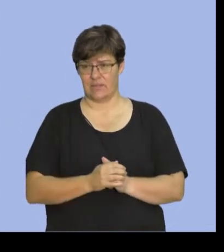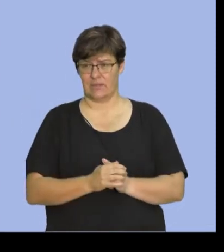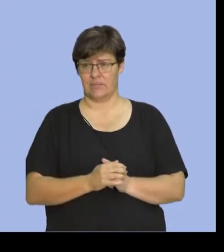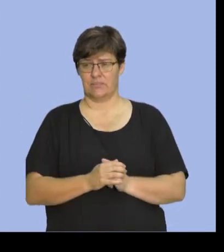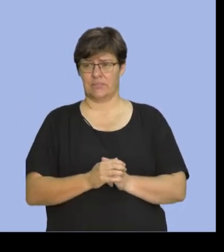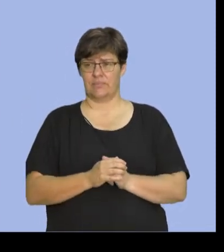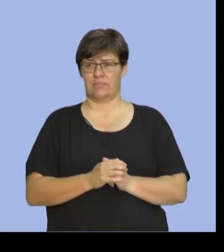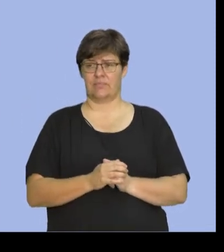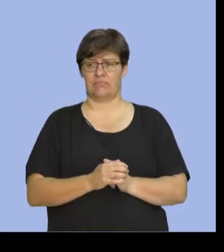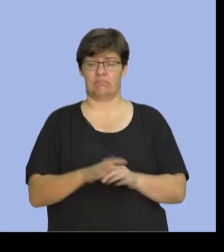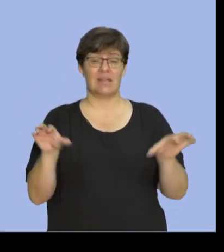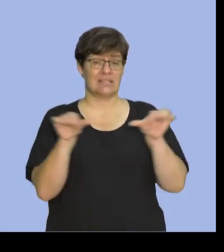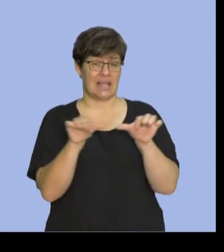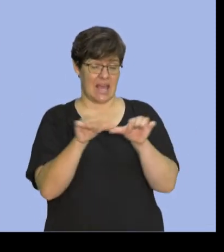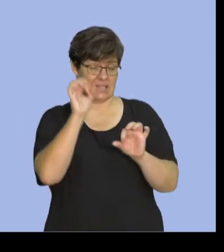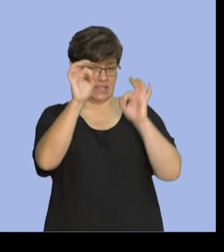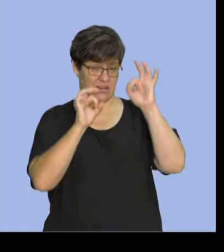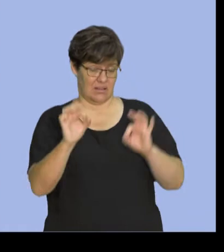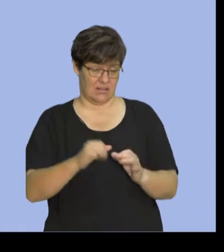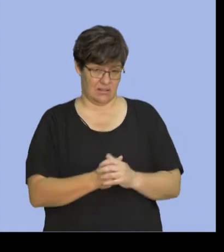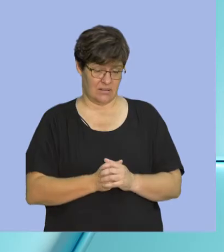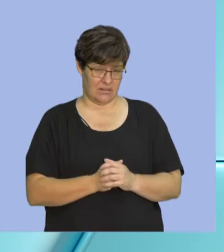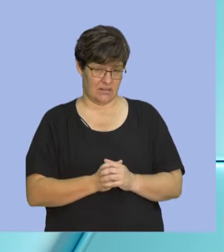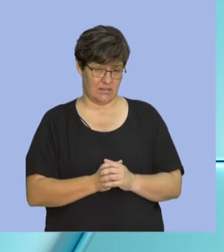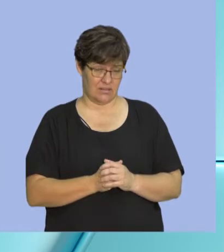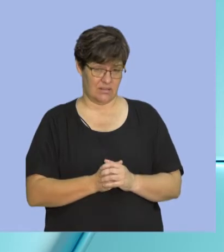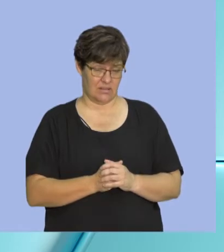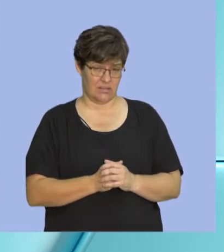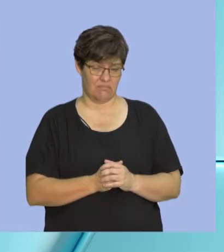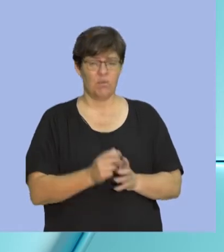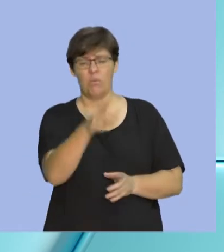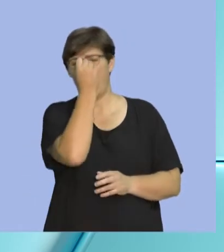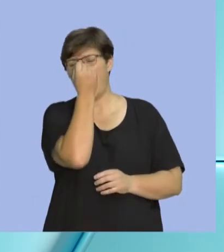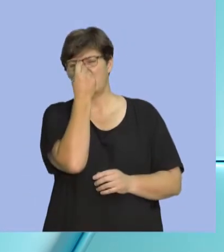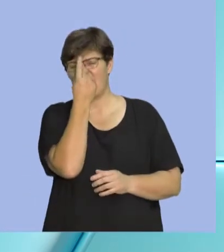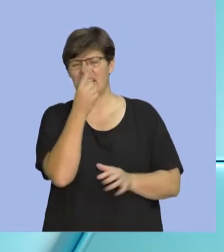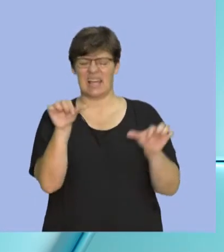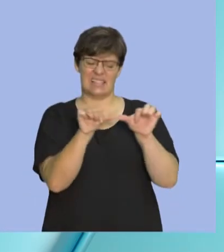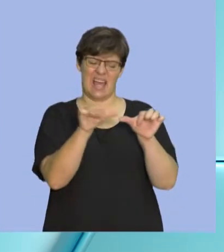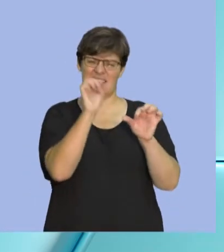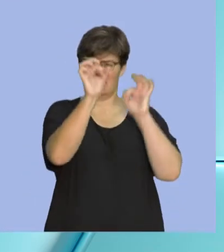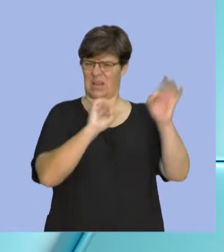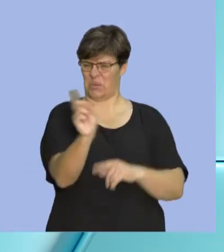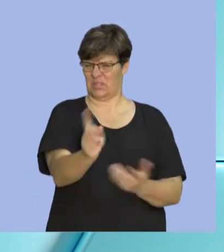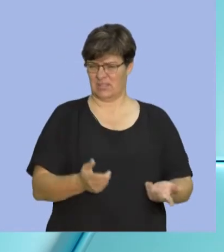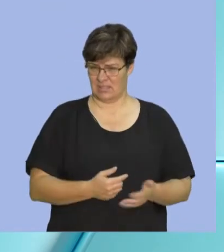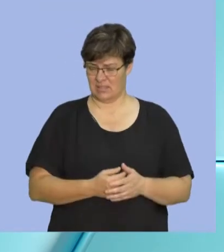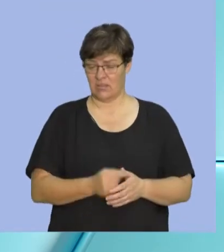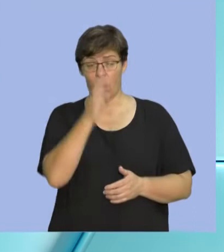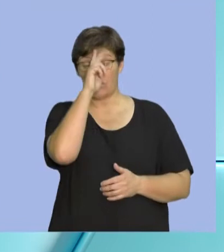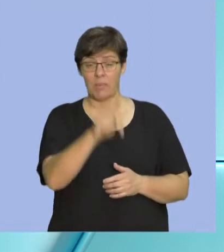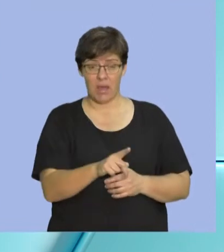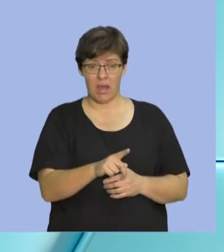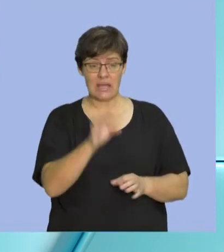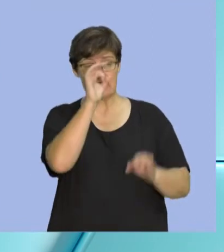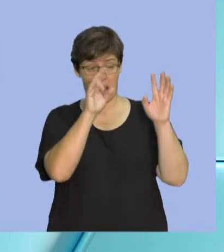Cell size. Let's go back to understanding what cell size is. So remember that cells were not clearly